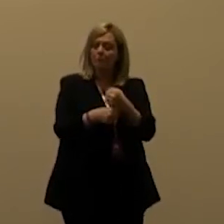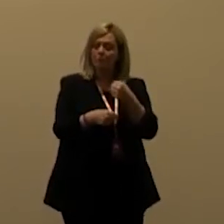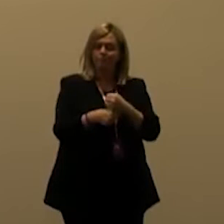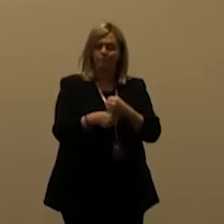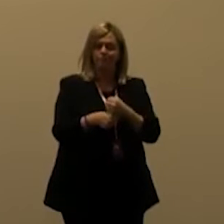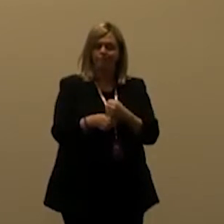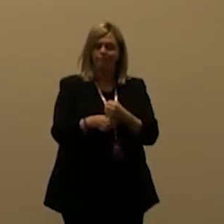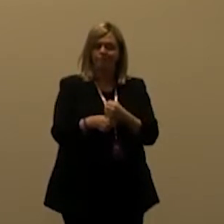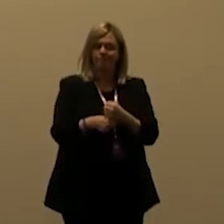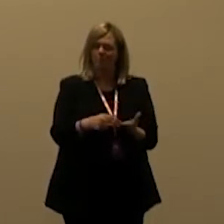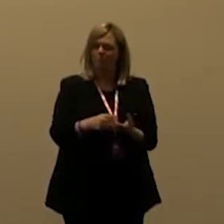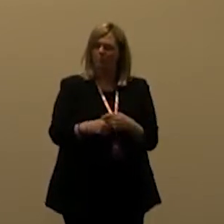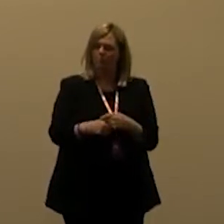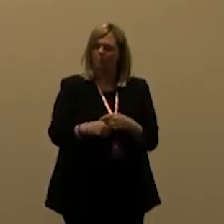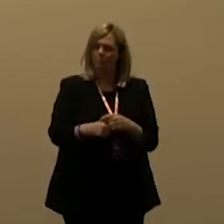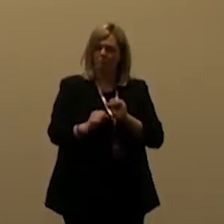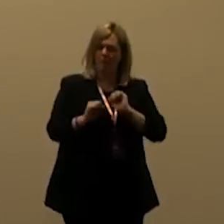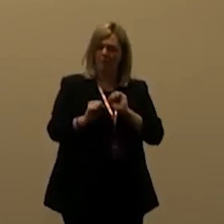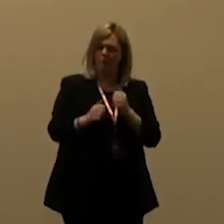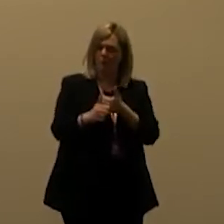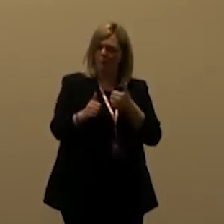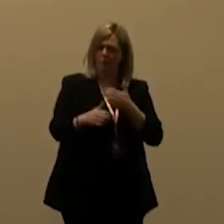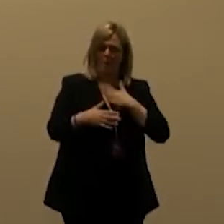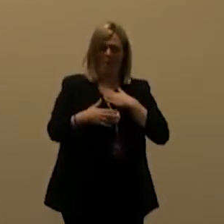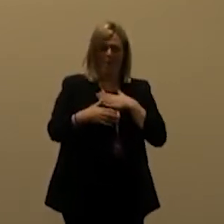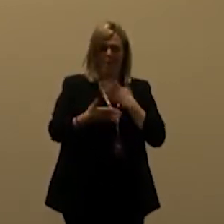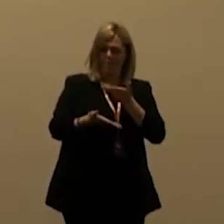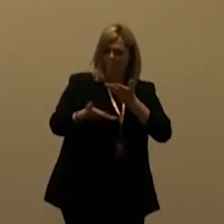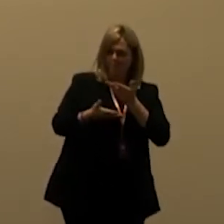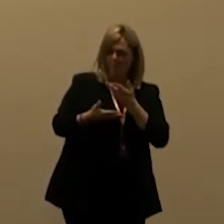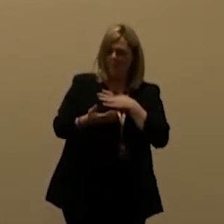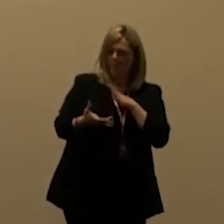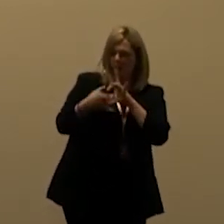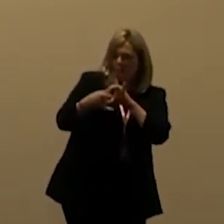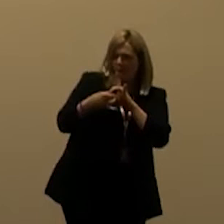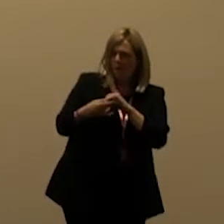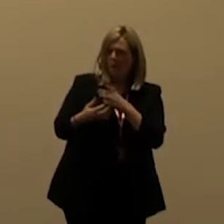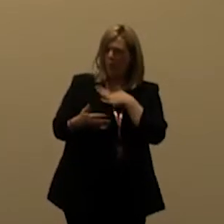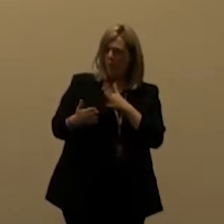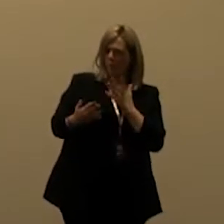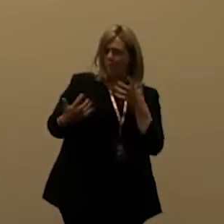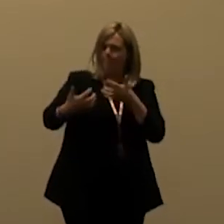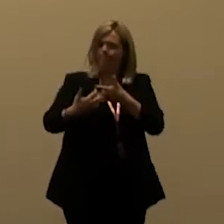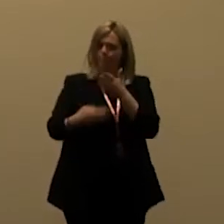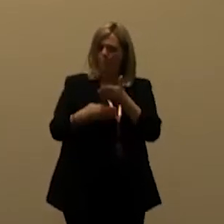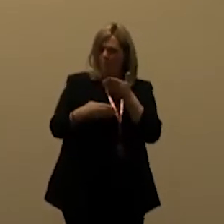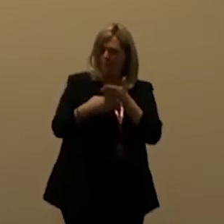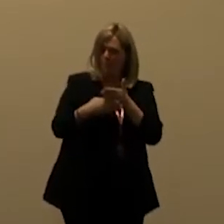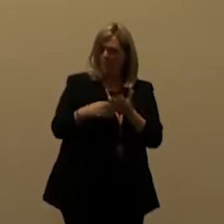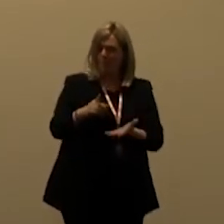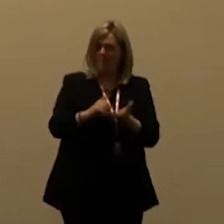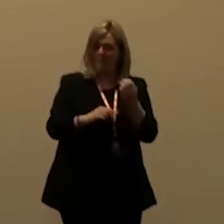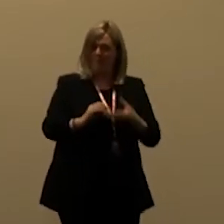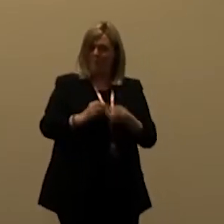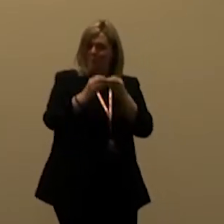found each other in our organisation, loved the way each other thought, and wanted to work together. So we found this to